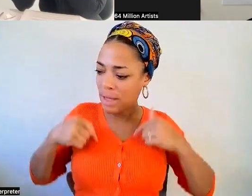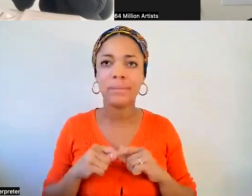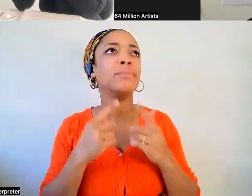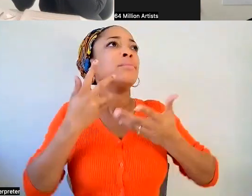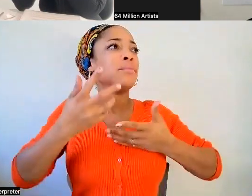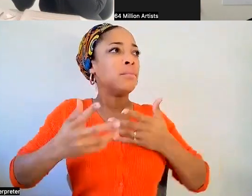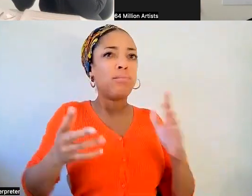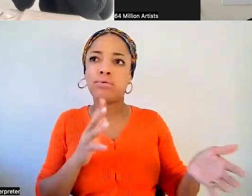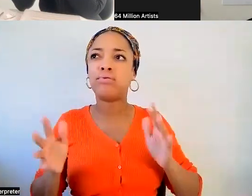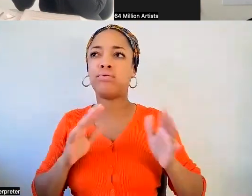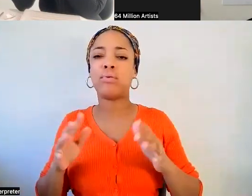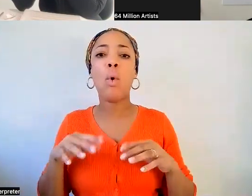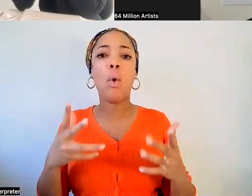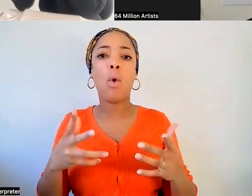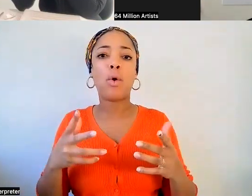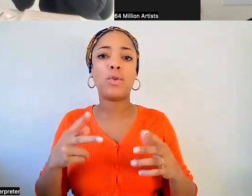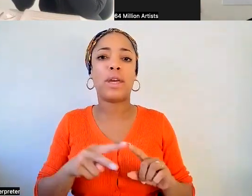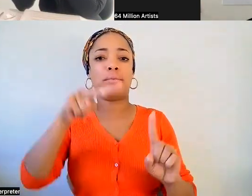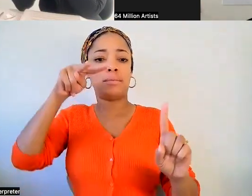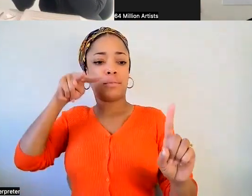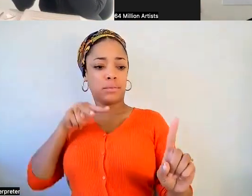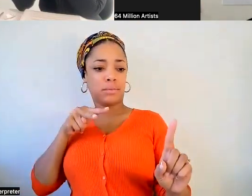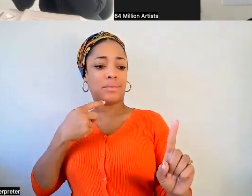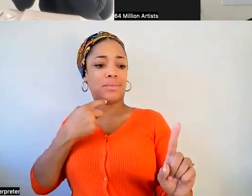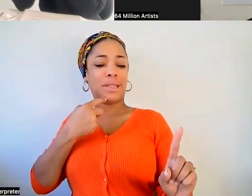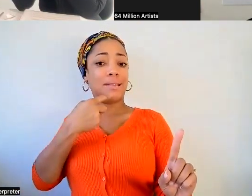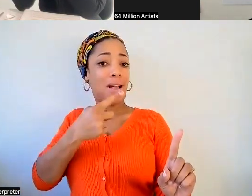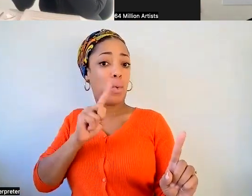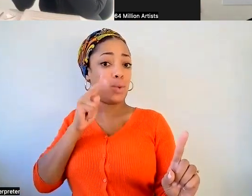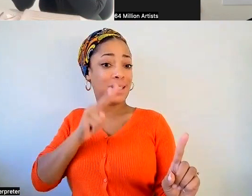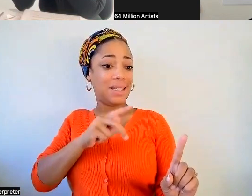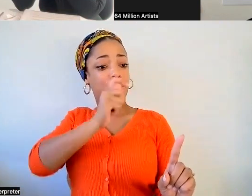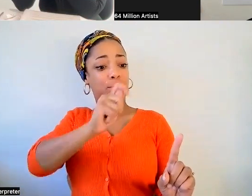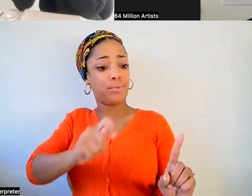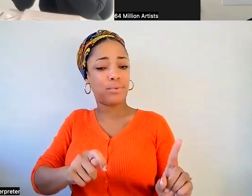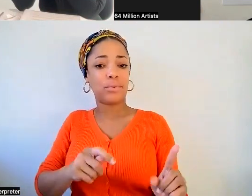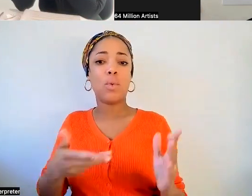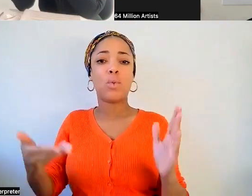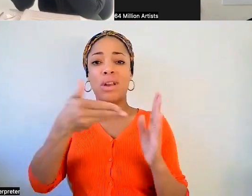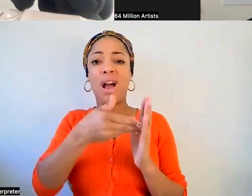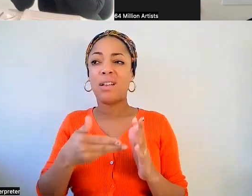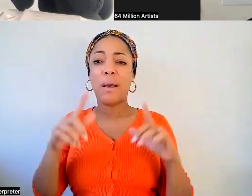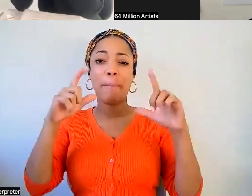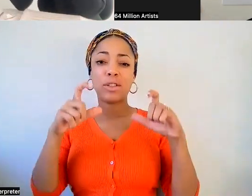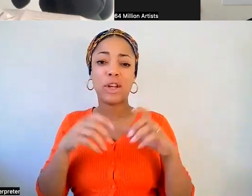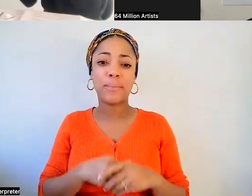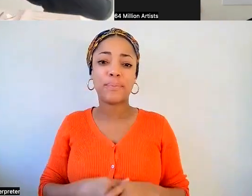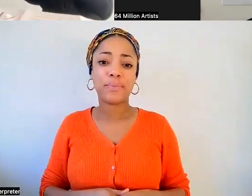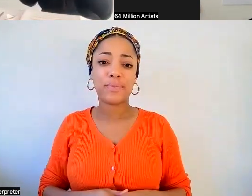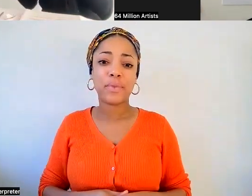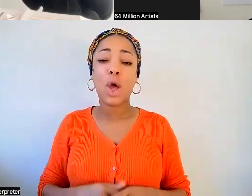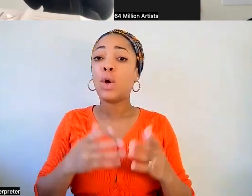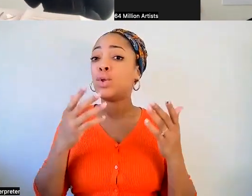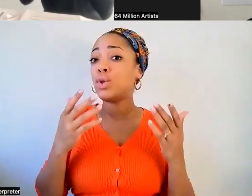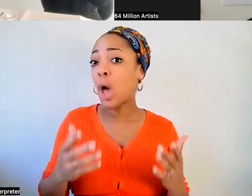to. That's absolutely fine as well. You could do pictures with it. So there we are. These are first memories. Okay. Well, that's really